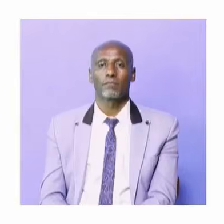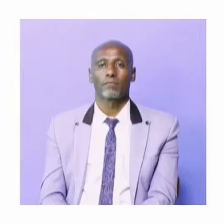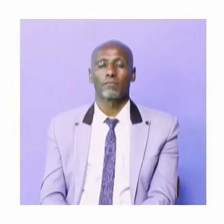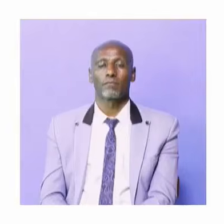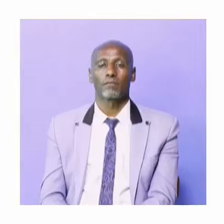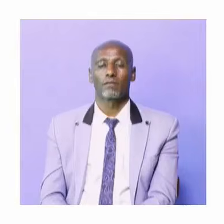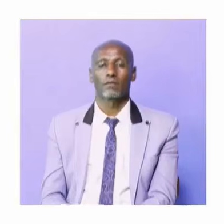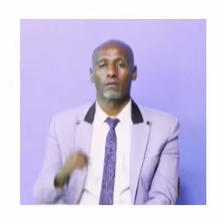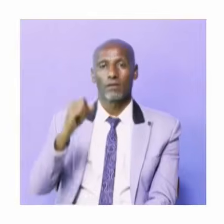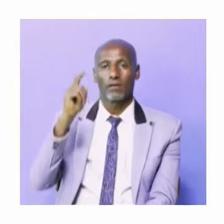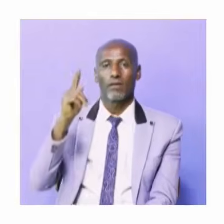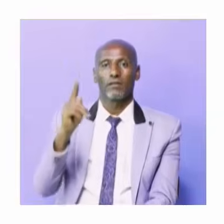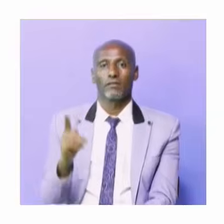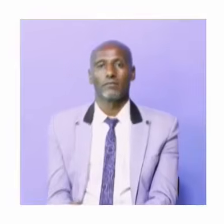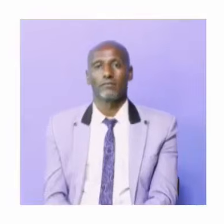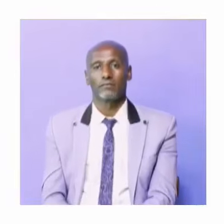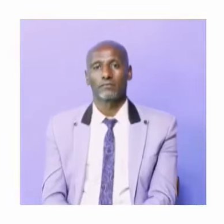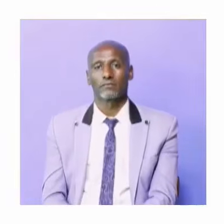Okay.